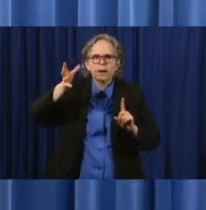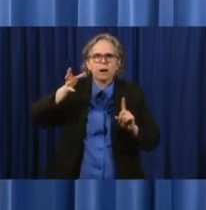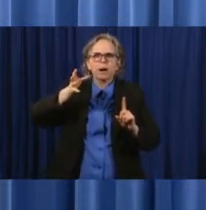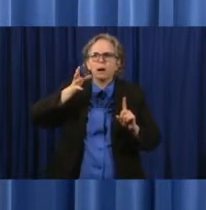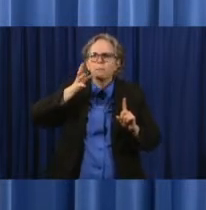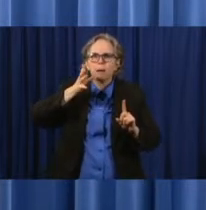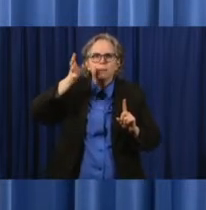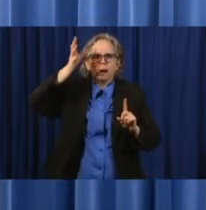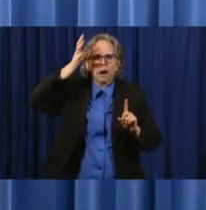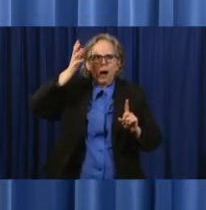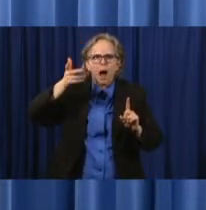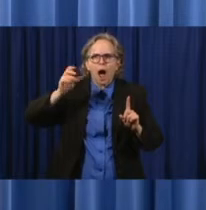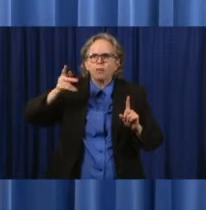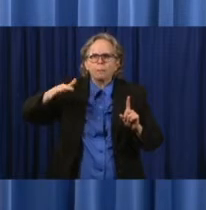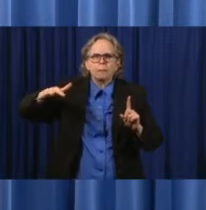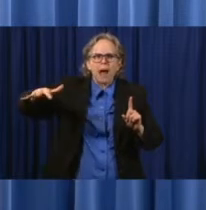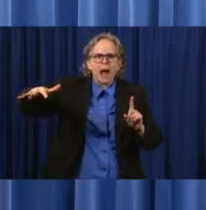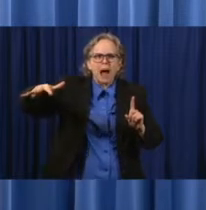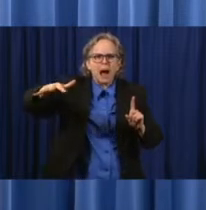it from you.